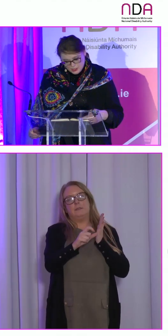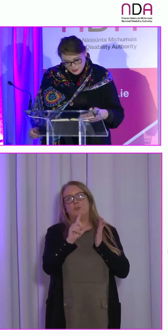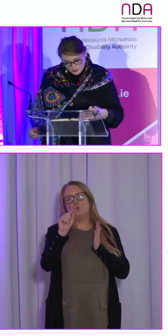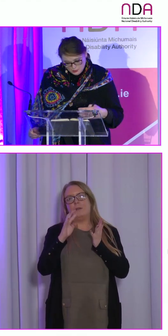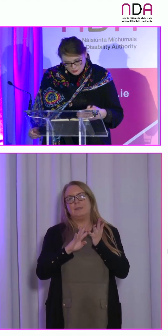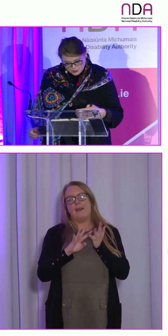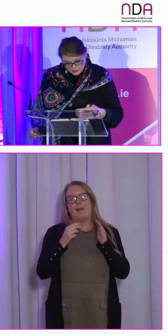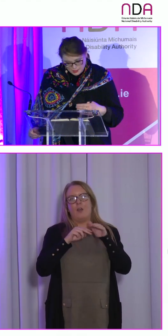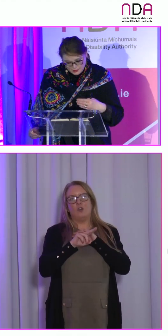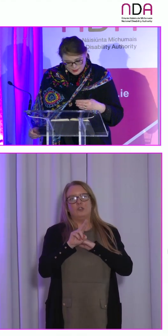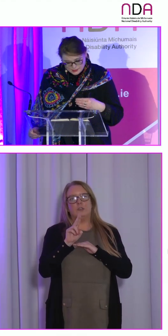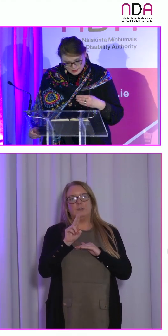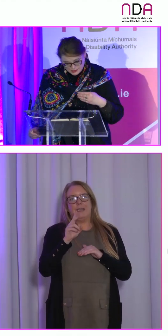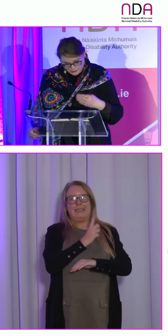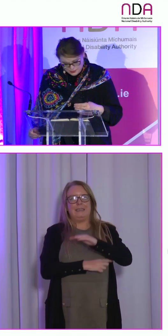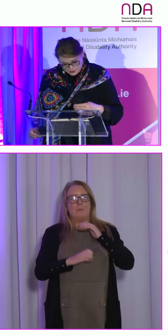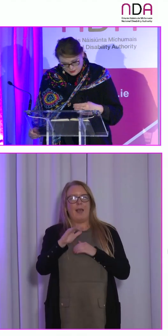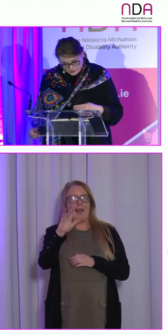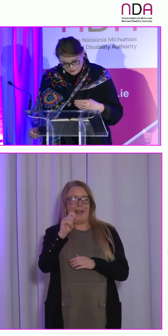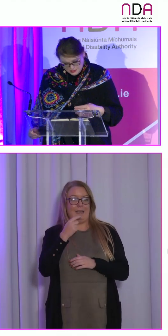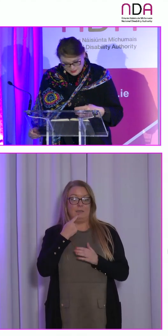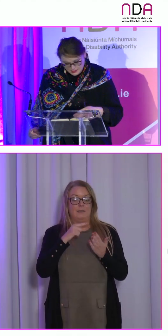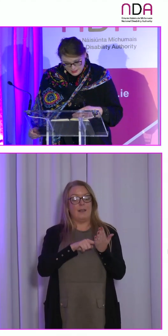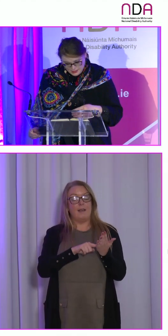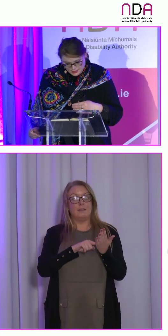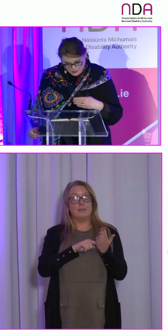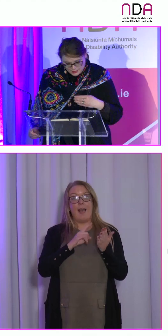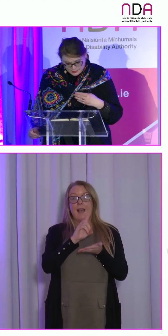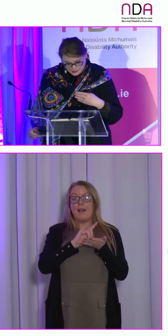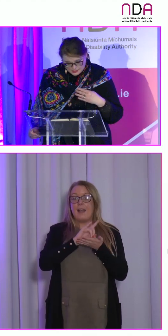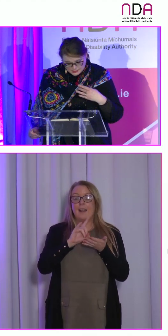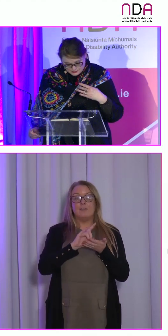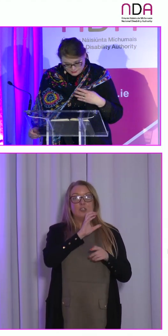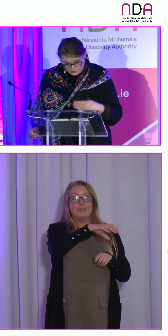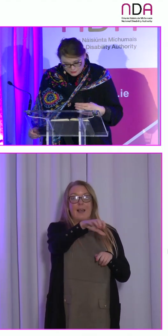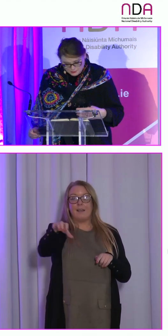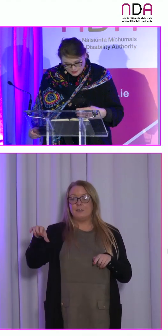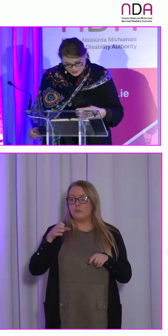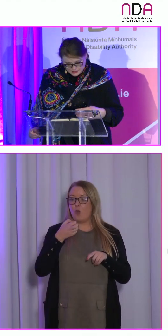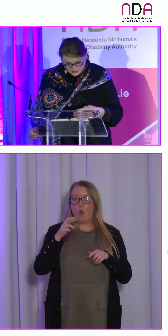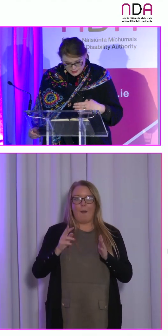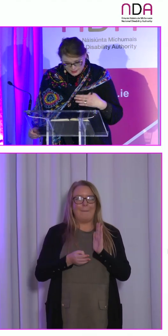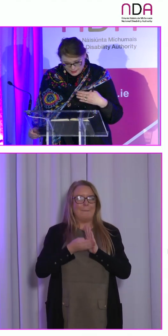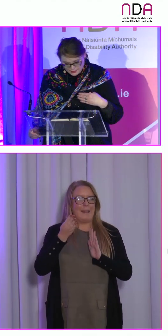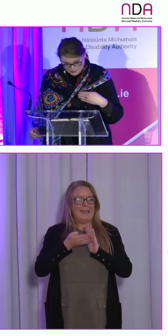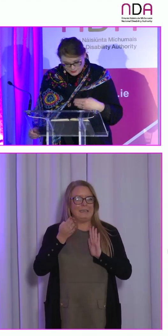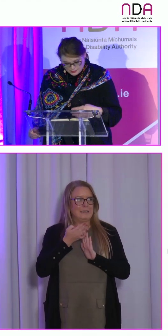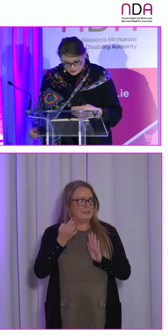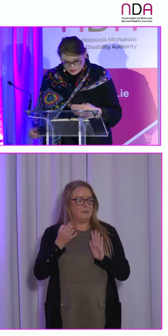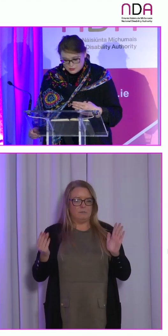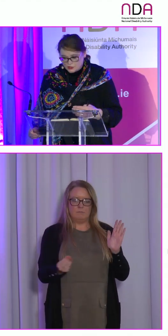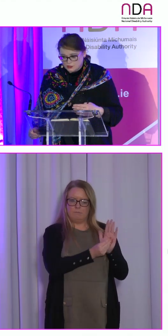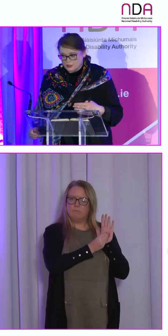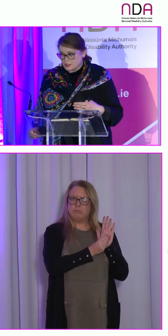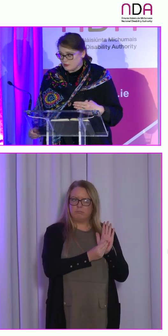Act, which highlights that a heritage site or building, that it is covered by the Act, and that a